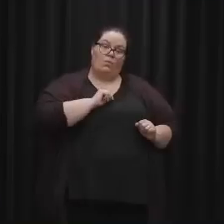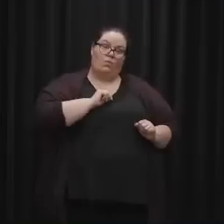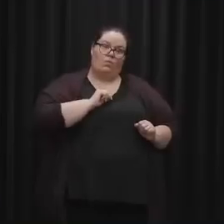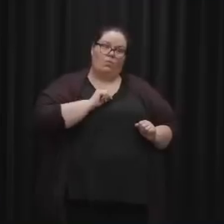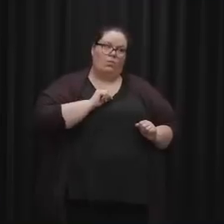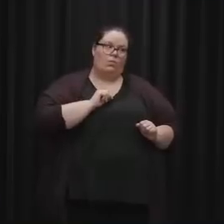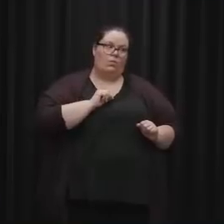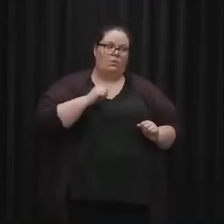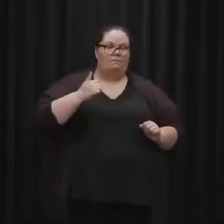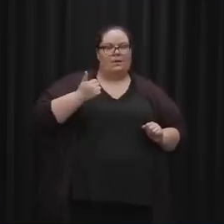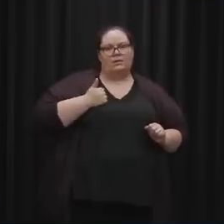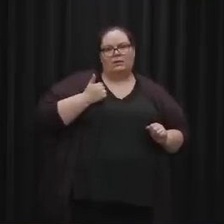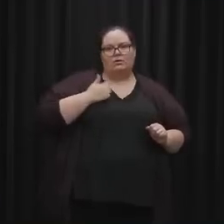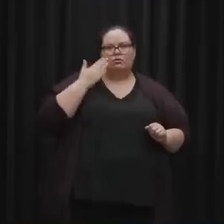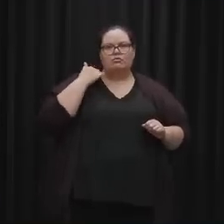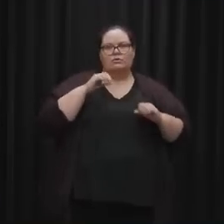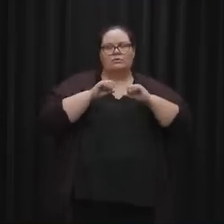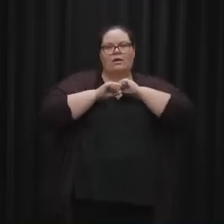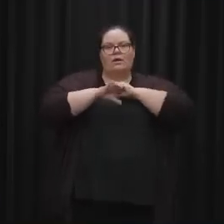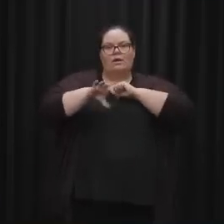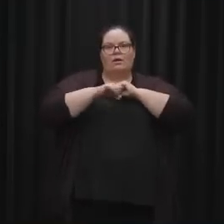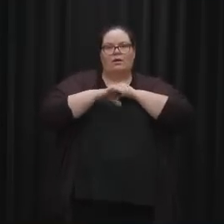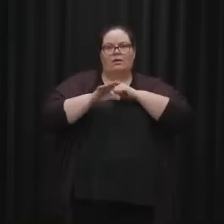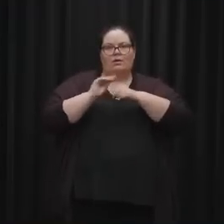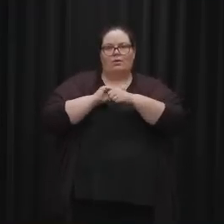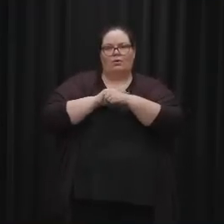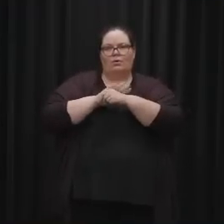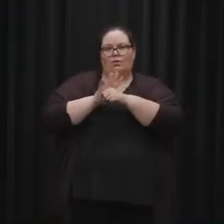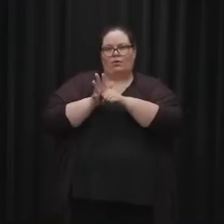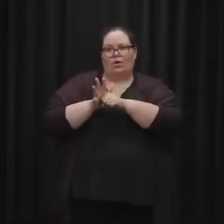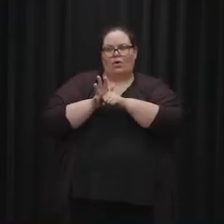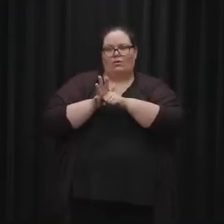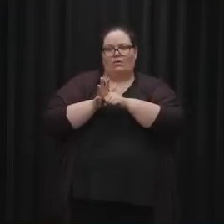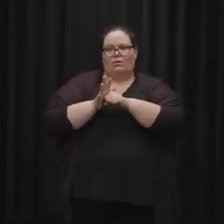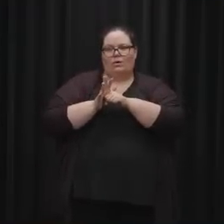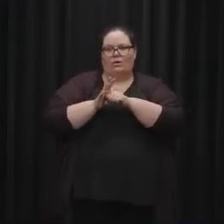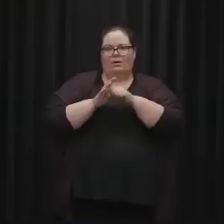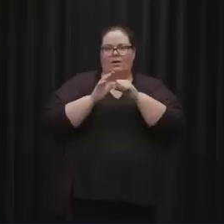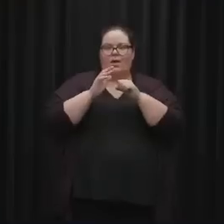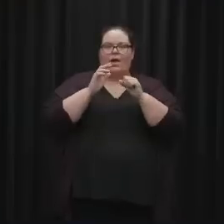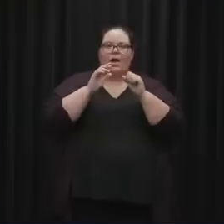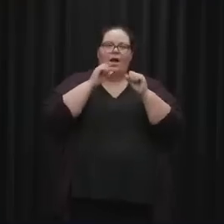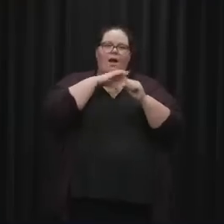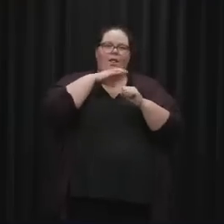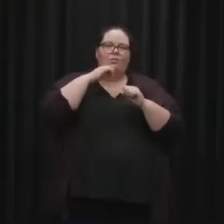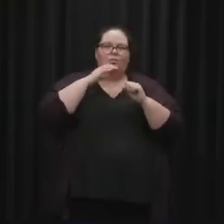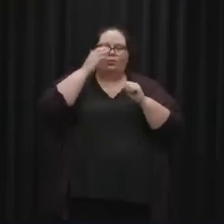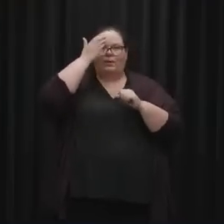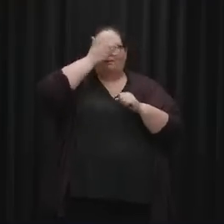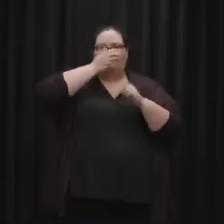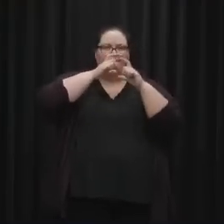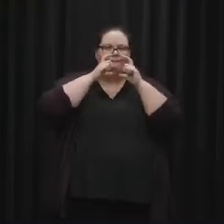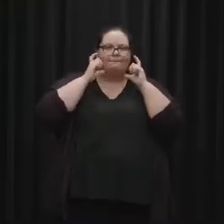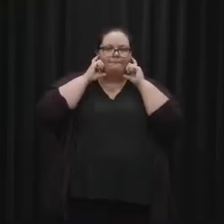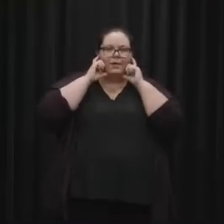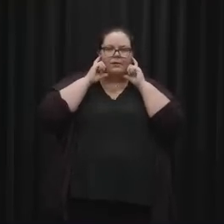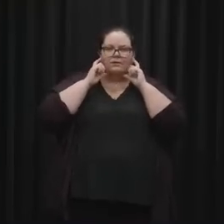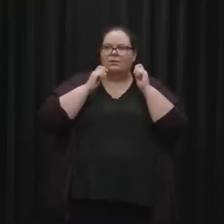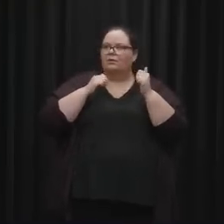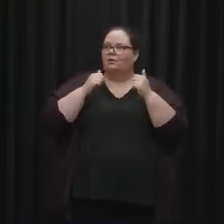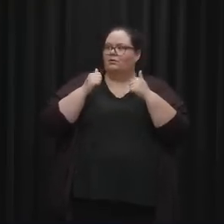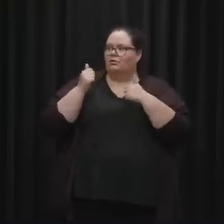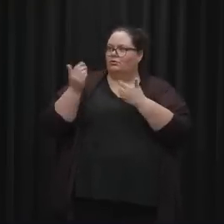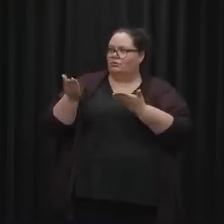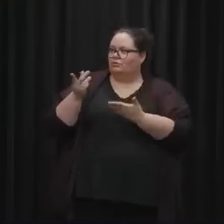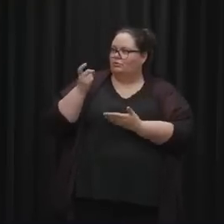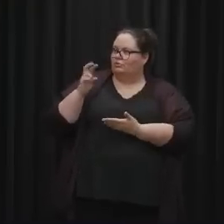recently has been advertising a coronavirus Halloween mask for kids to buy, and I just wanted to get Dr. Jennifer